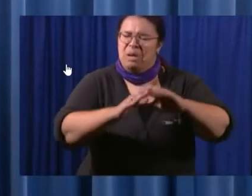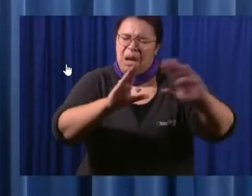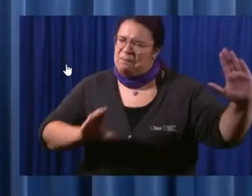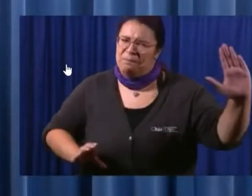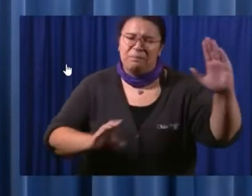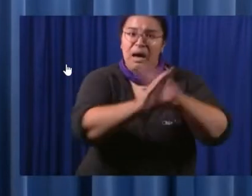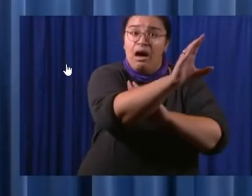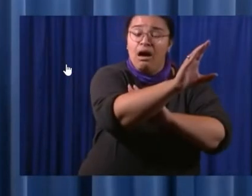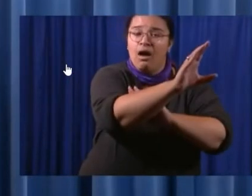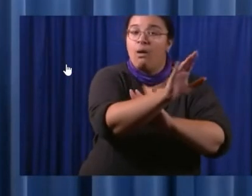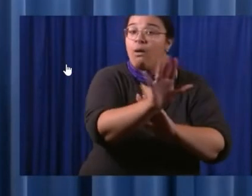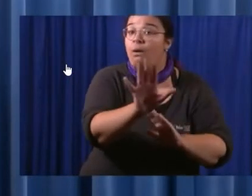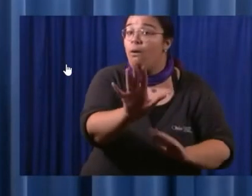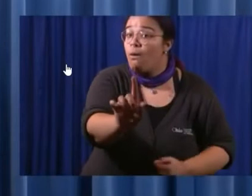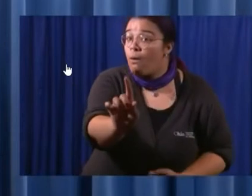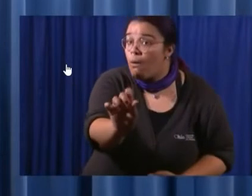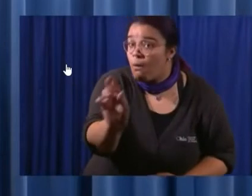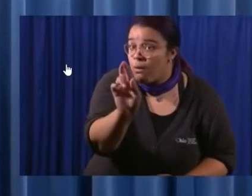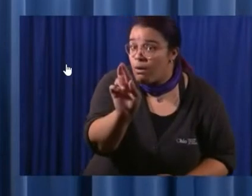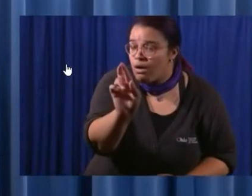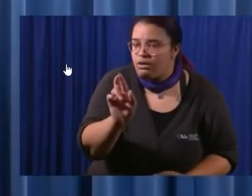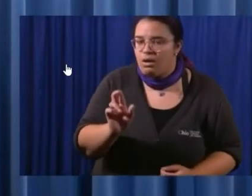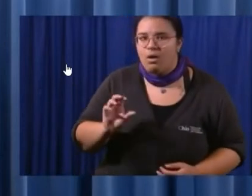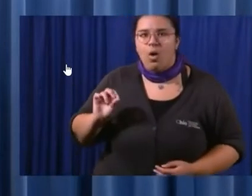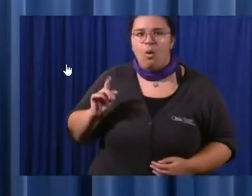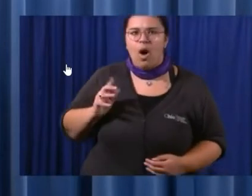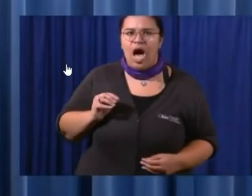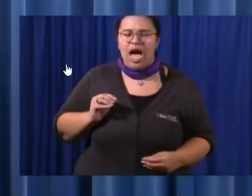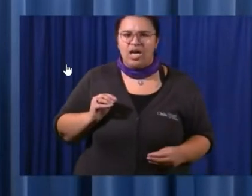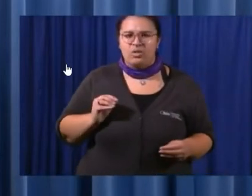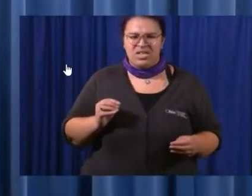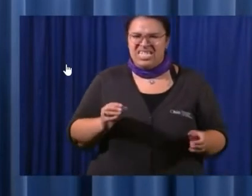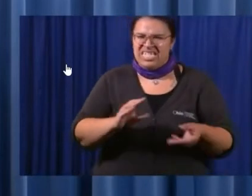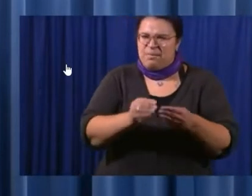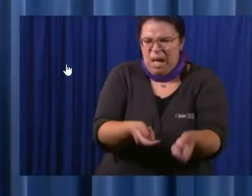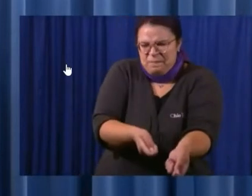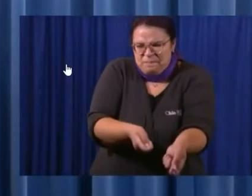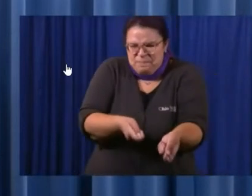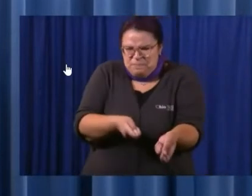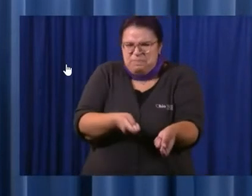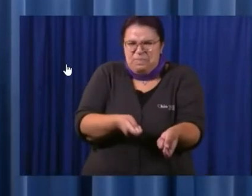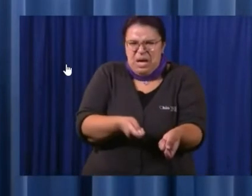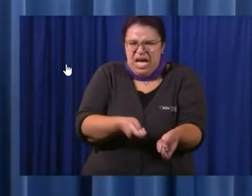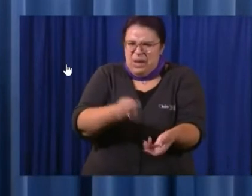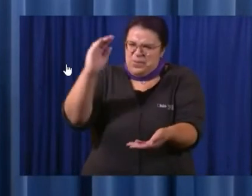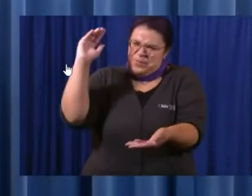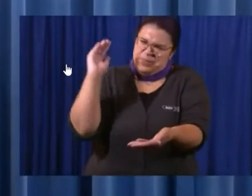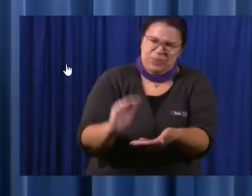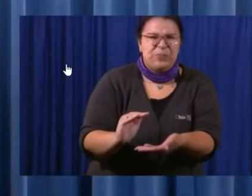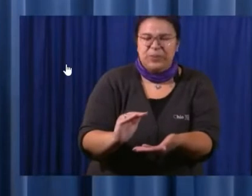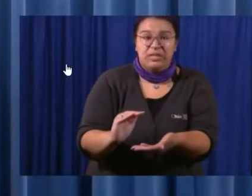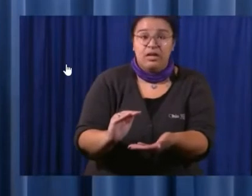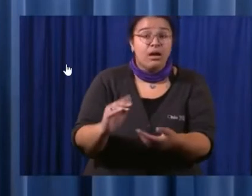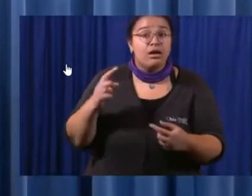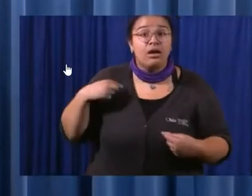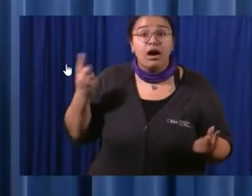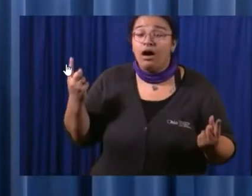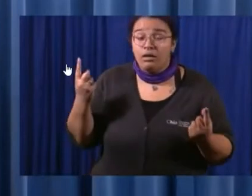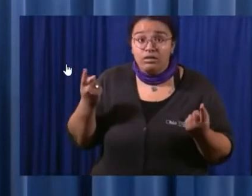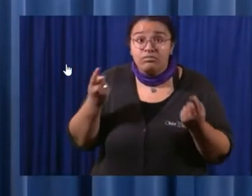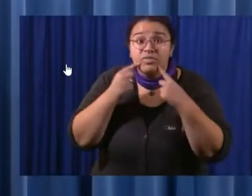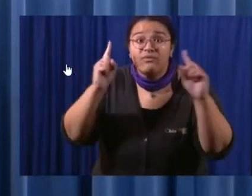up until the last few weeks when we just turned this thing down. Turned it down. We did it. So we